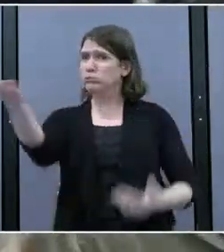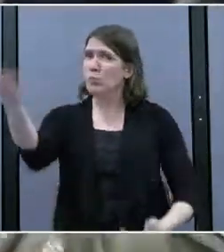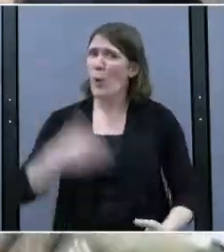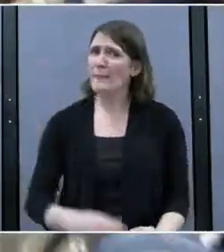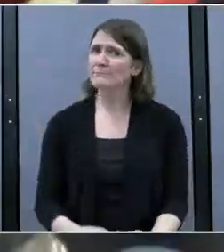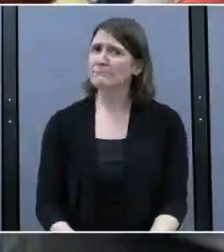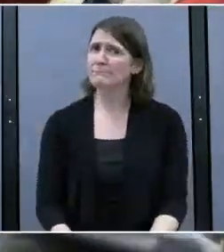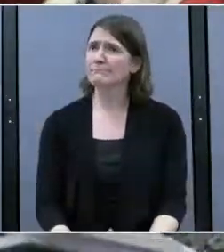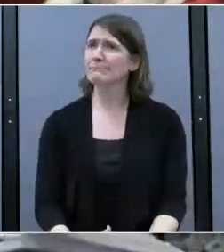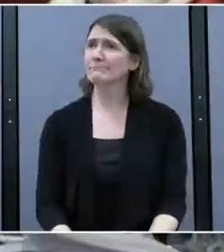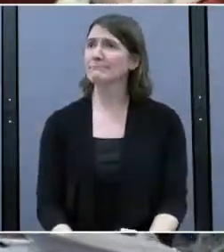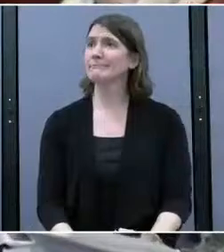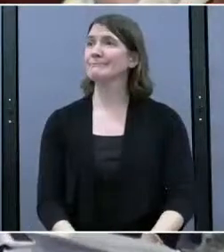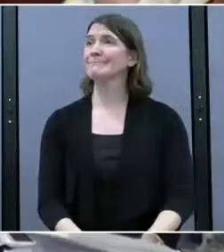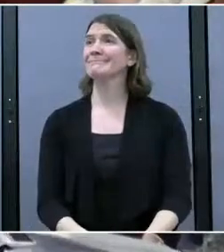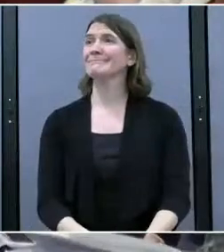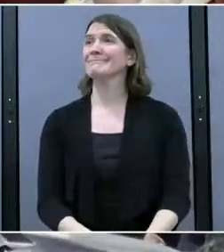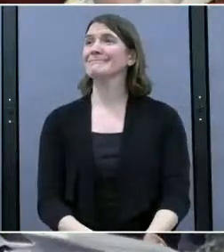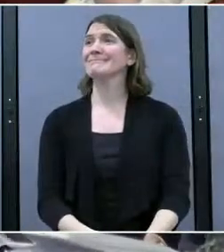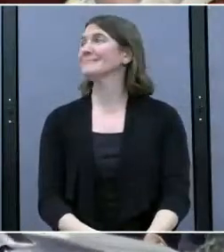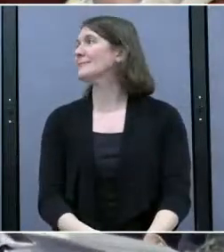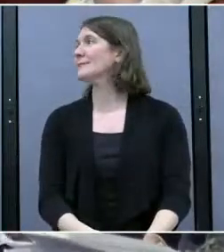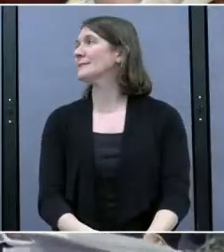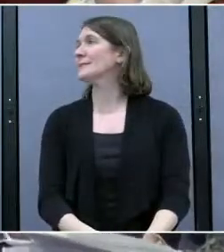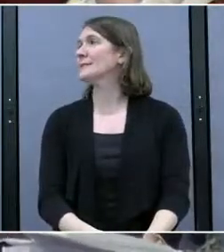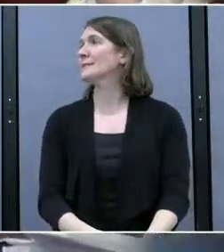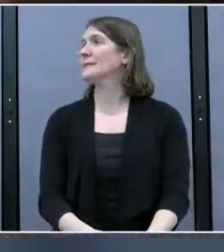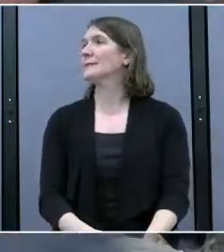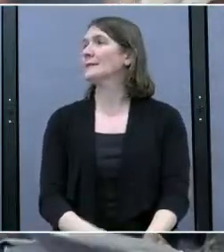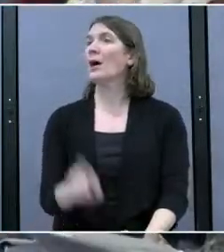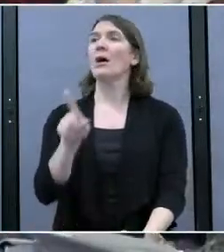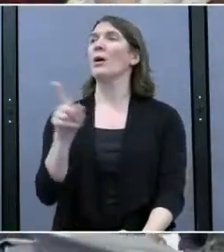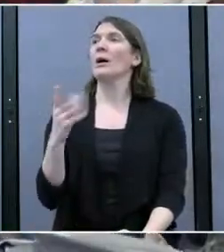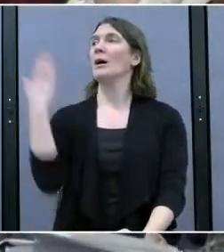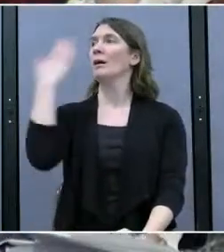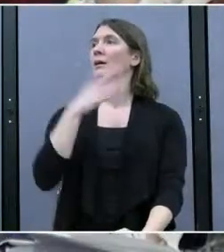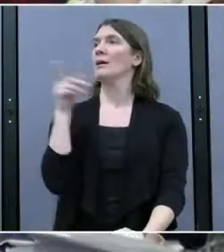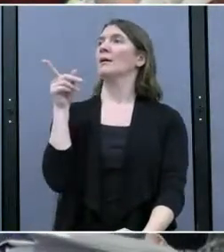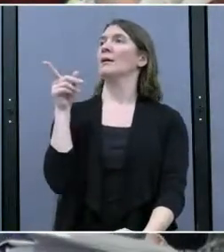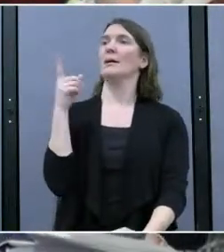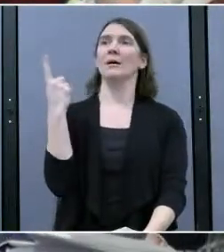Yeah. Oh, I'm sorry, Hugh.